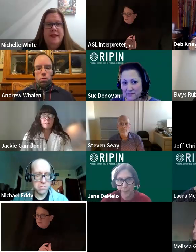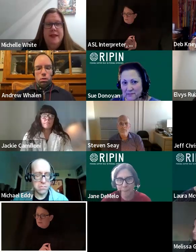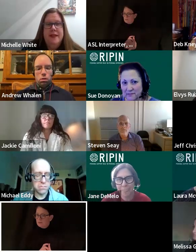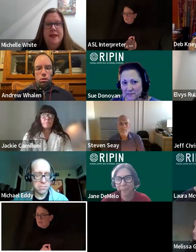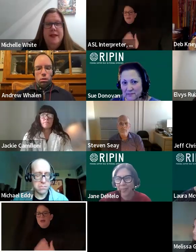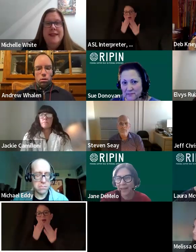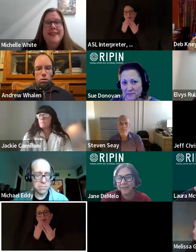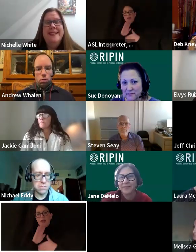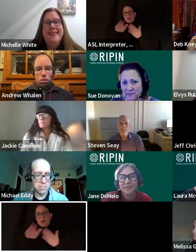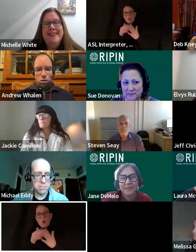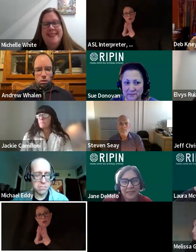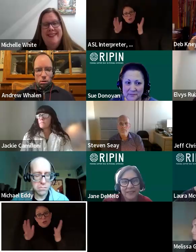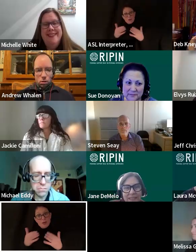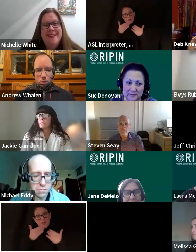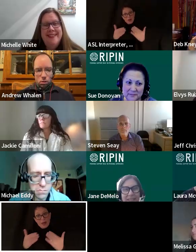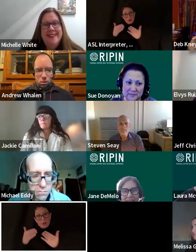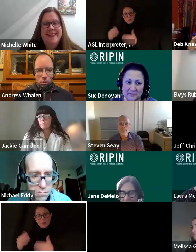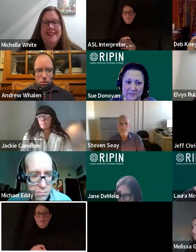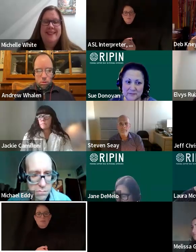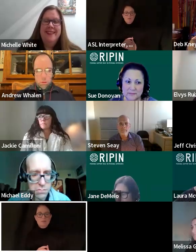All right. Well, thank you all very much.